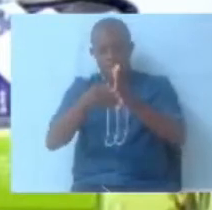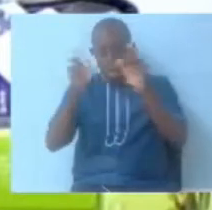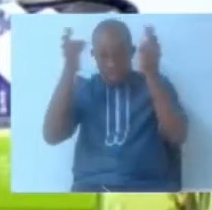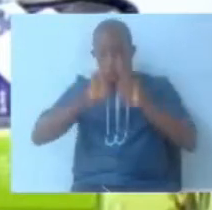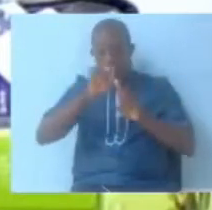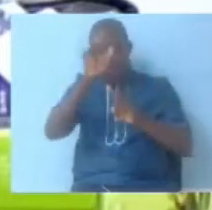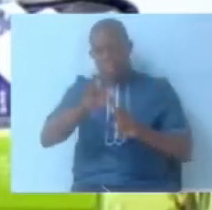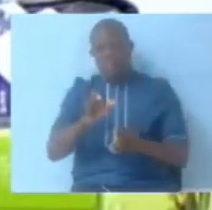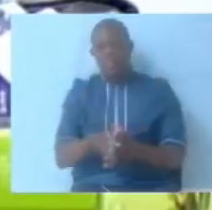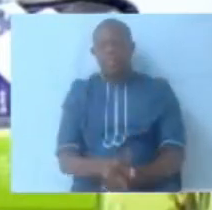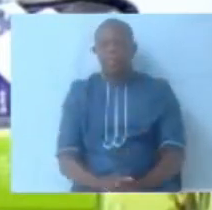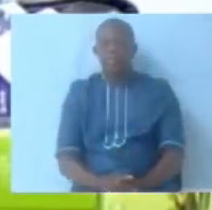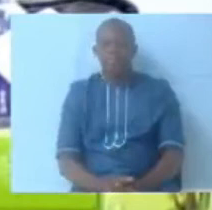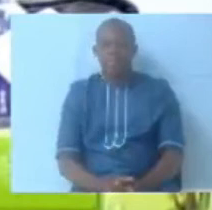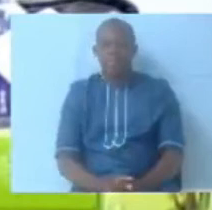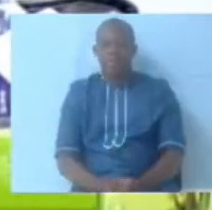At